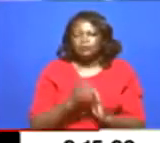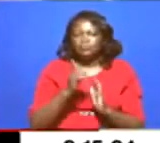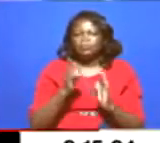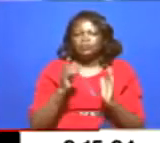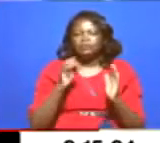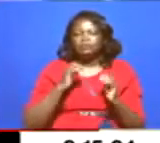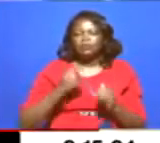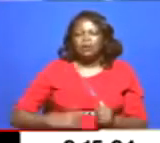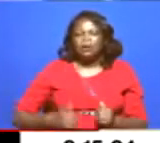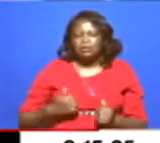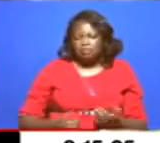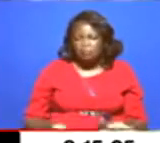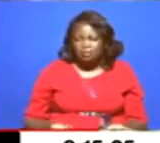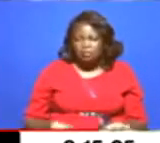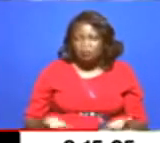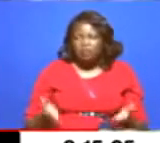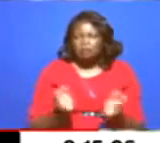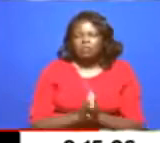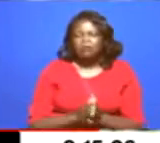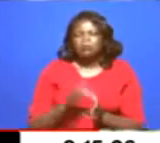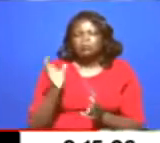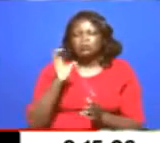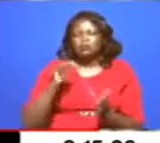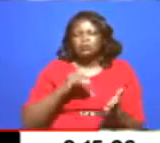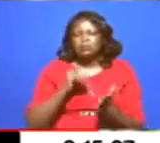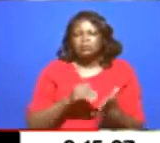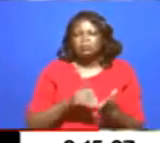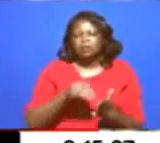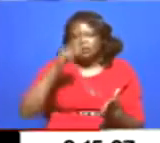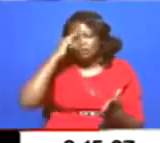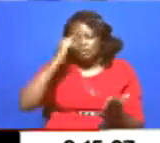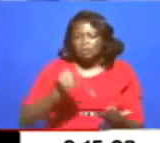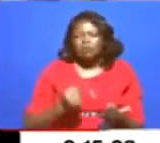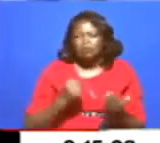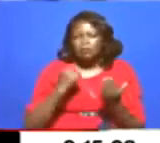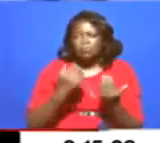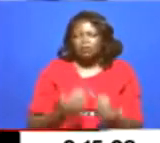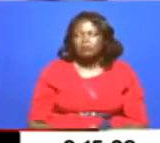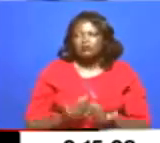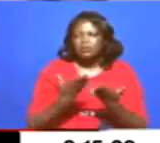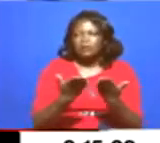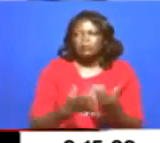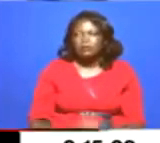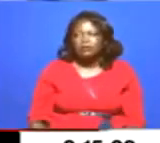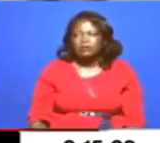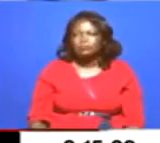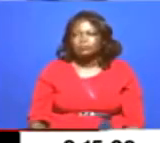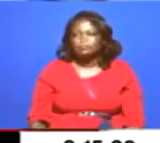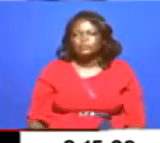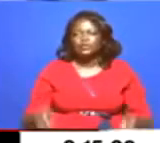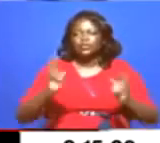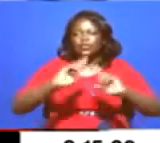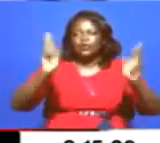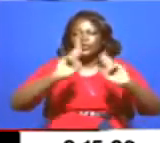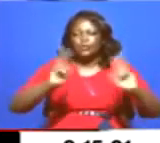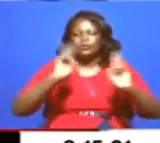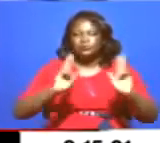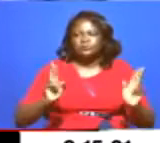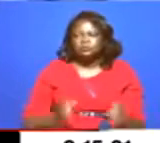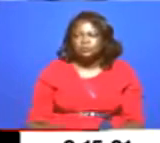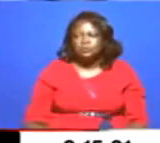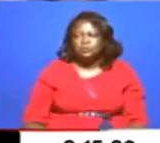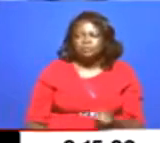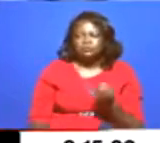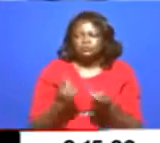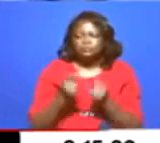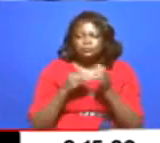ethic cultivation, and citizen-centered government delivery. To the already emerged